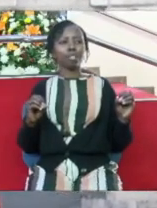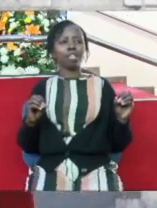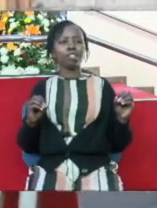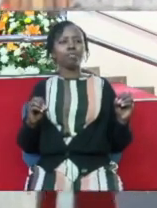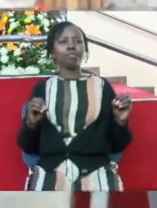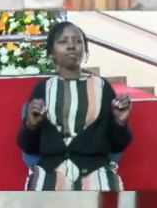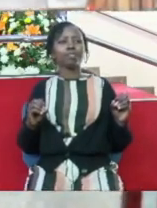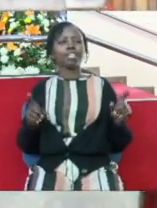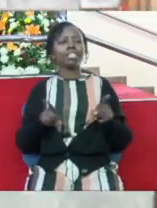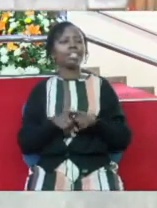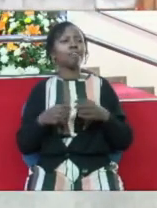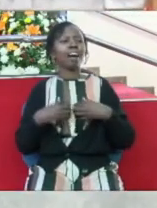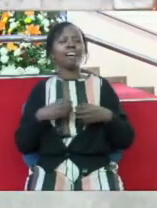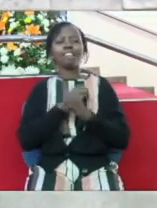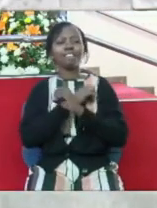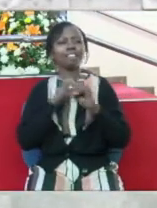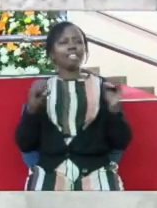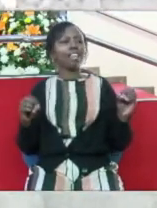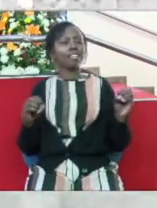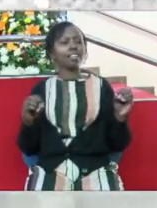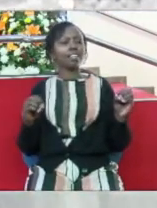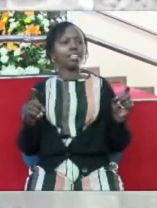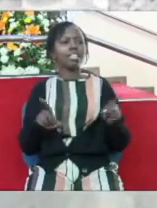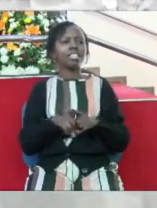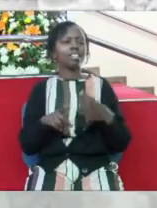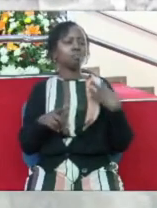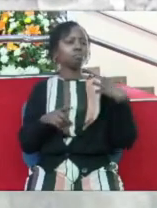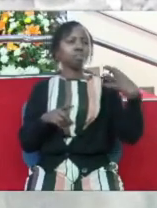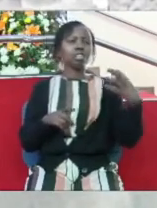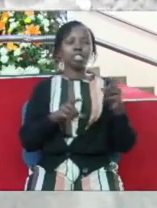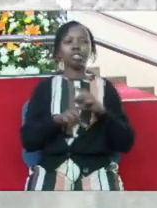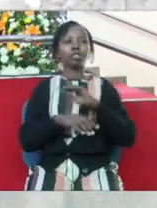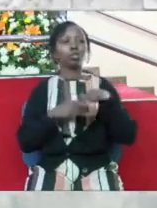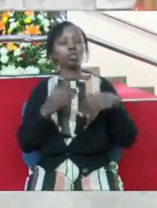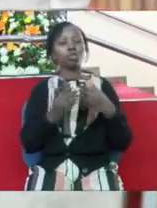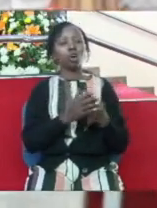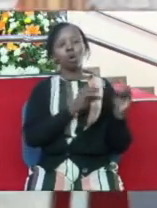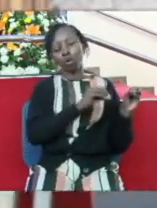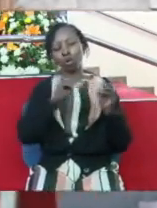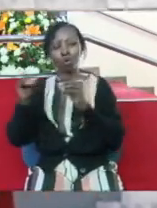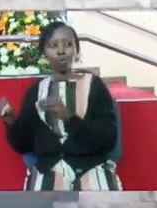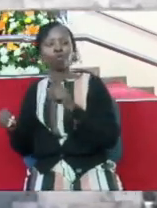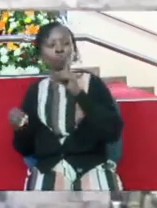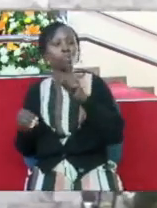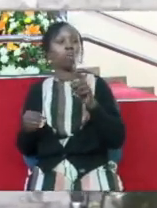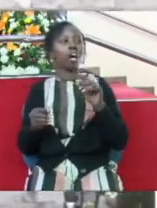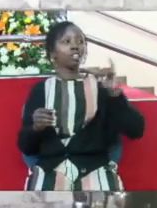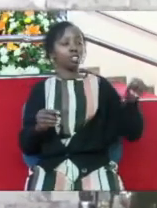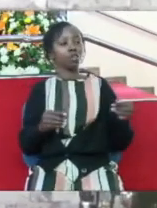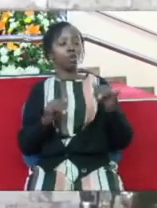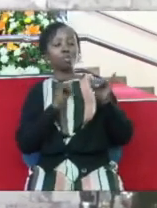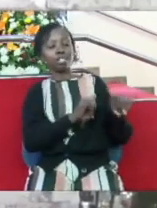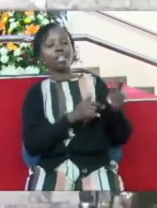all to boast about. Hakuwa na taji yoyote ya kuinga. With no papers and no credentials. Hakuwa na makaratasi yoyote ya kujionyesha. And he remained, and the Bible says. Akakumbakia na